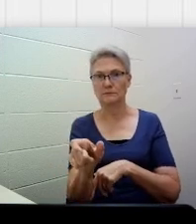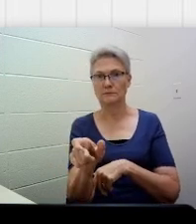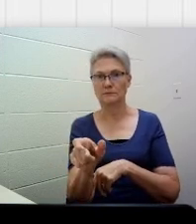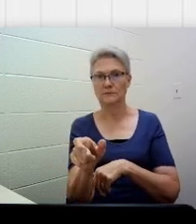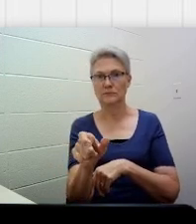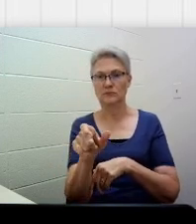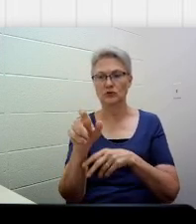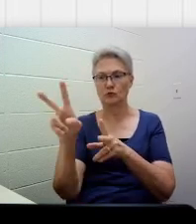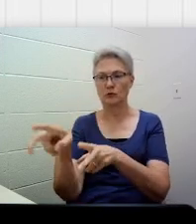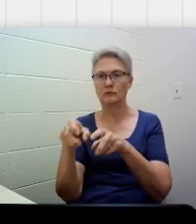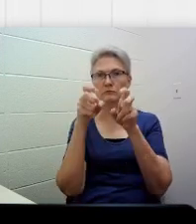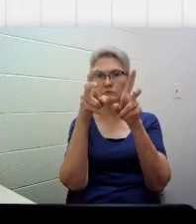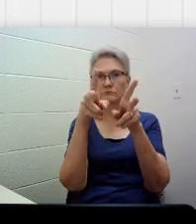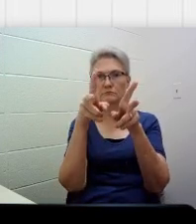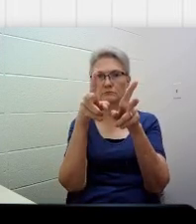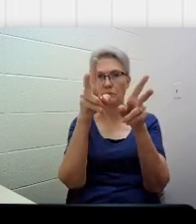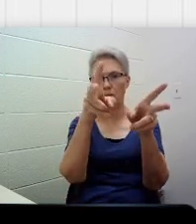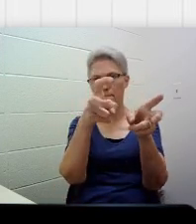to regroup.